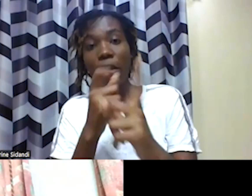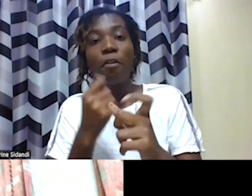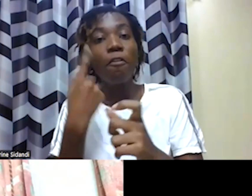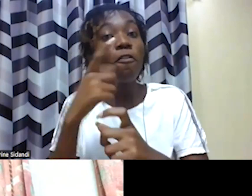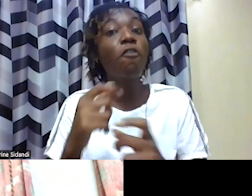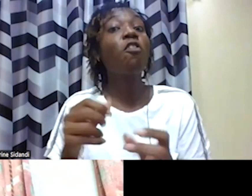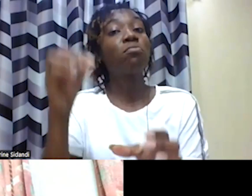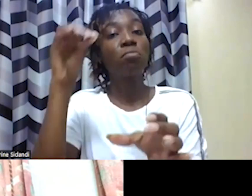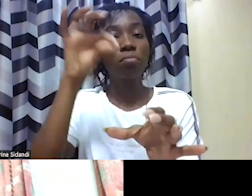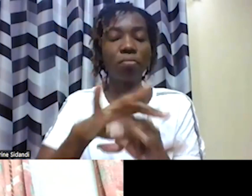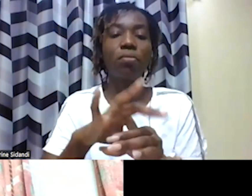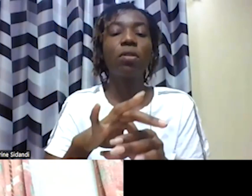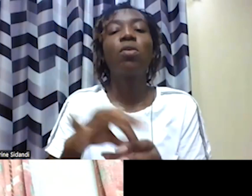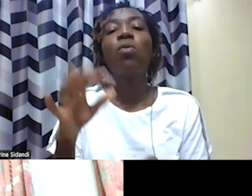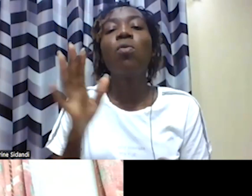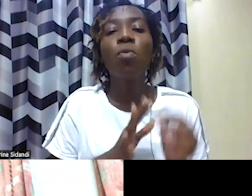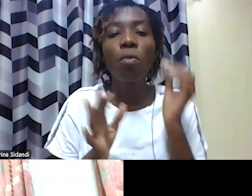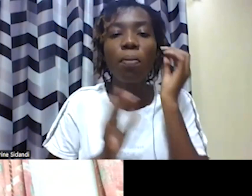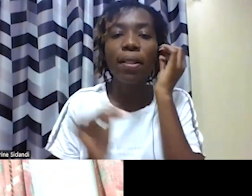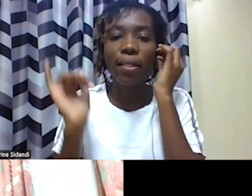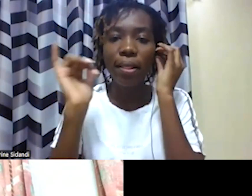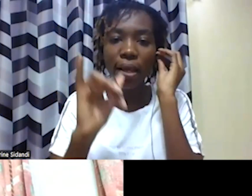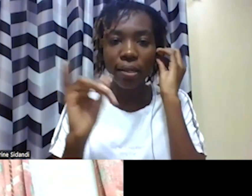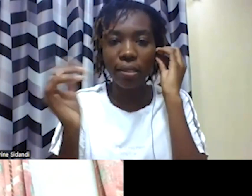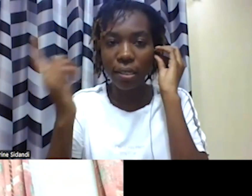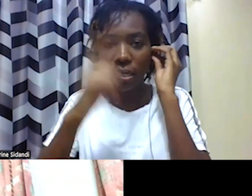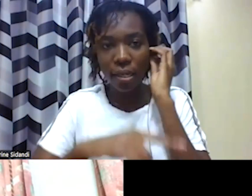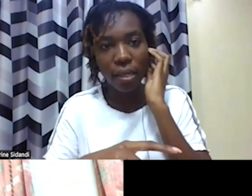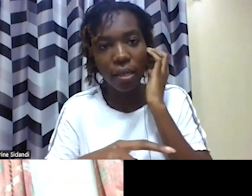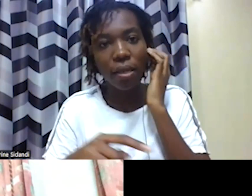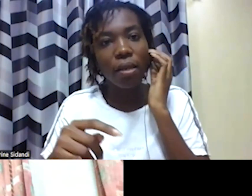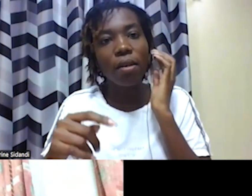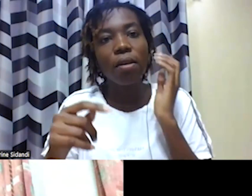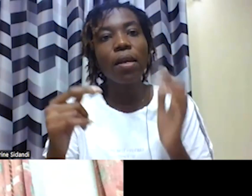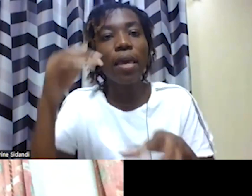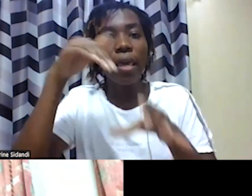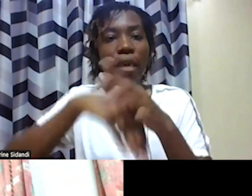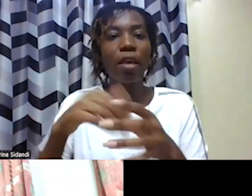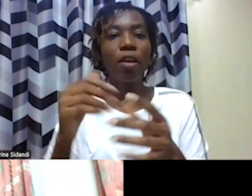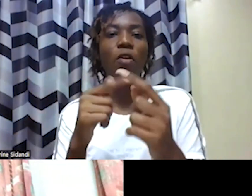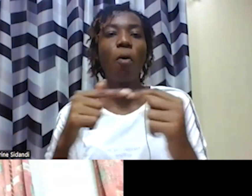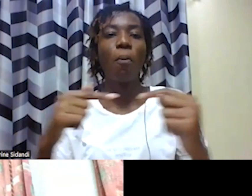a woman those days when it was unheard of, and in an opposition